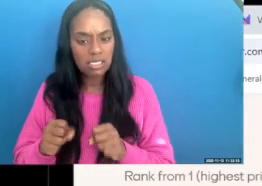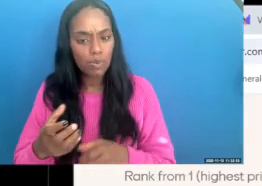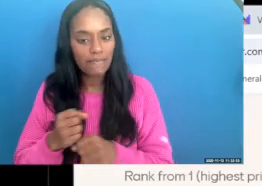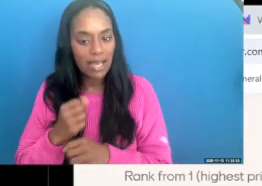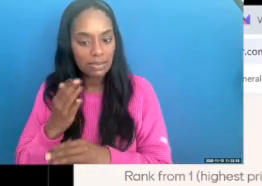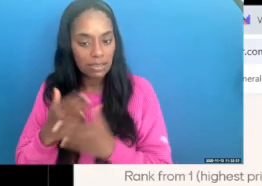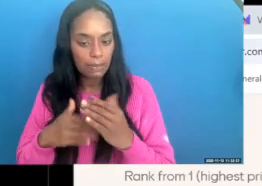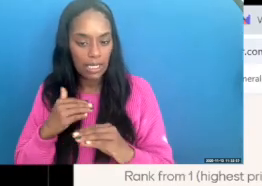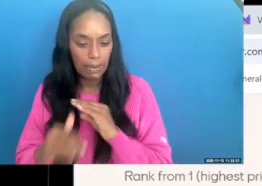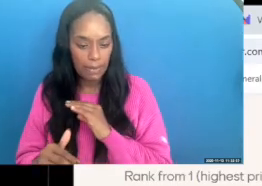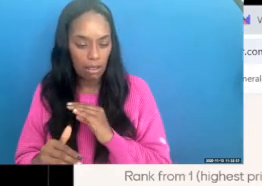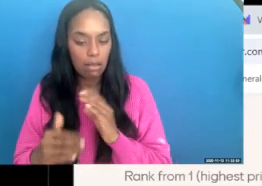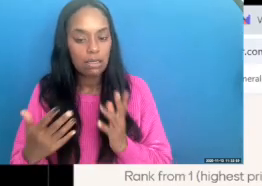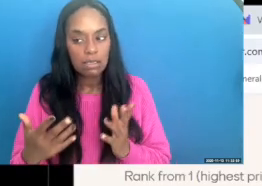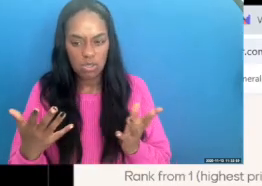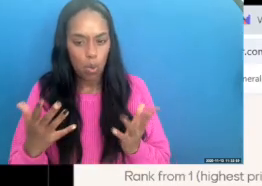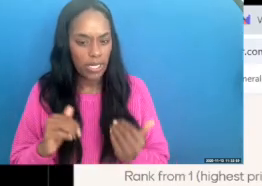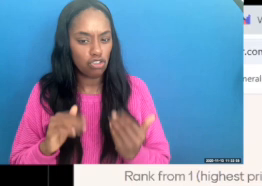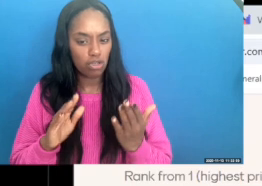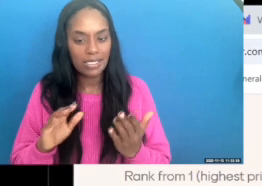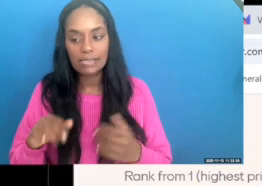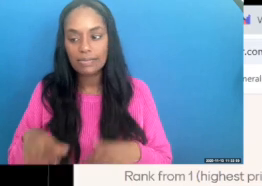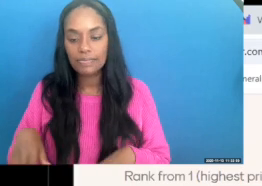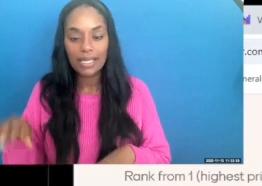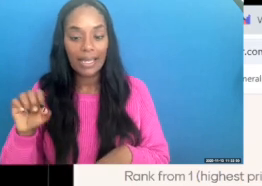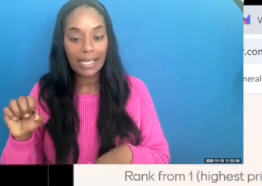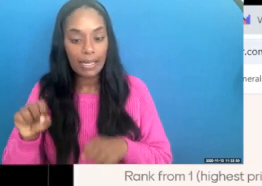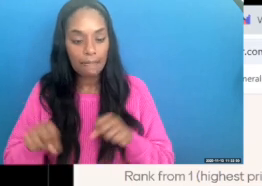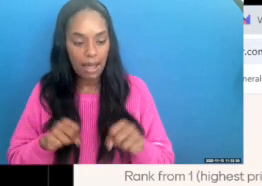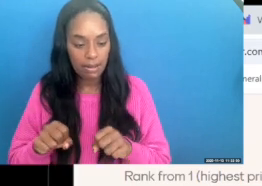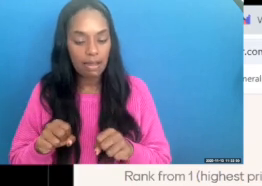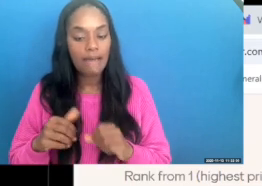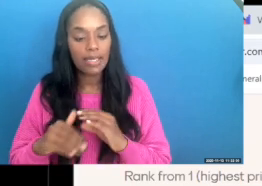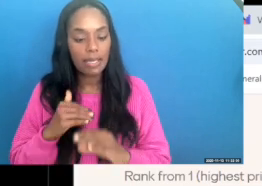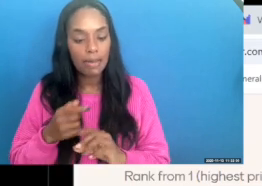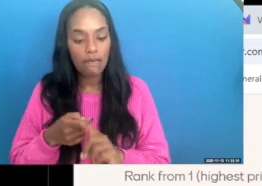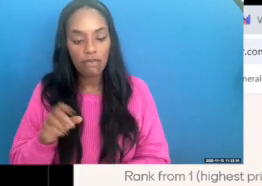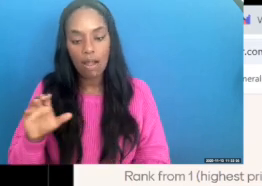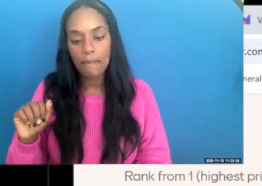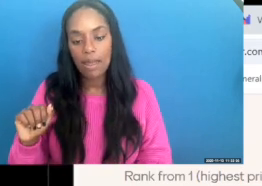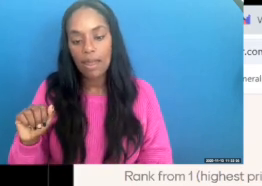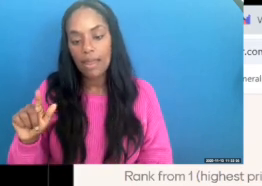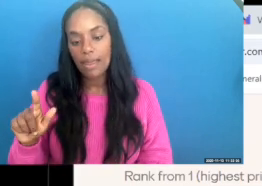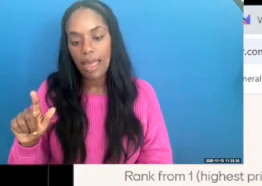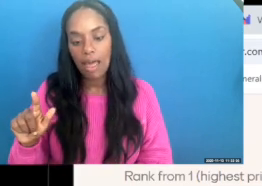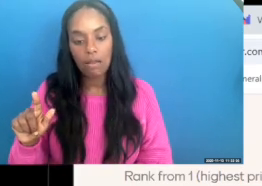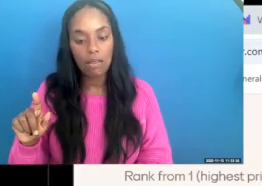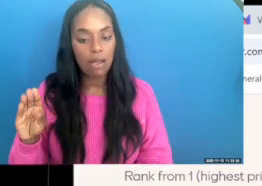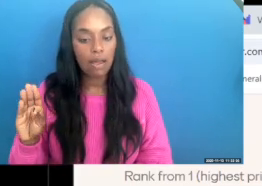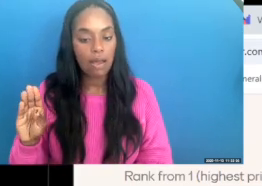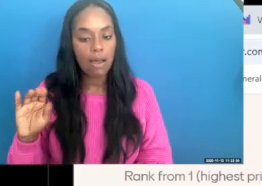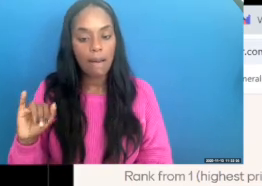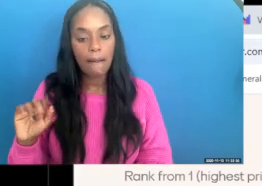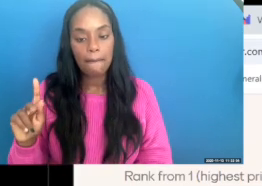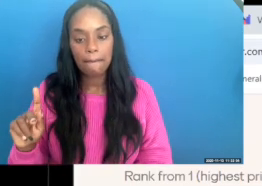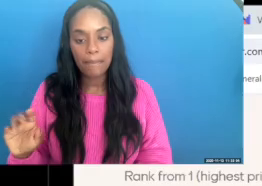And then also kind of to go back really quick on e-bikes, we've also received some emails. And so I want to address e-bikes very quickly. So I